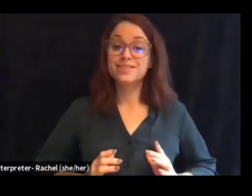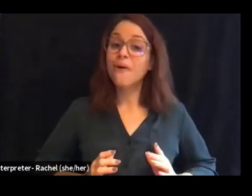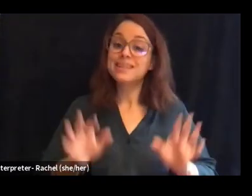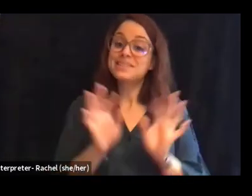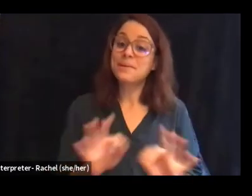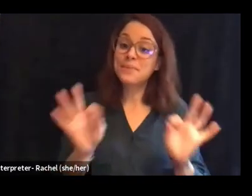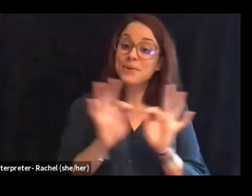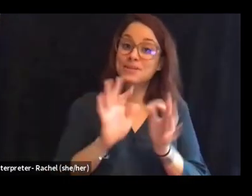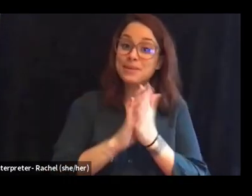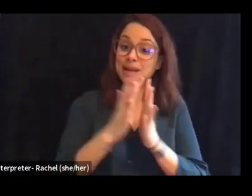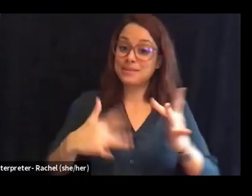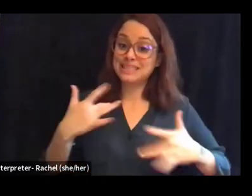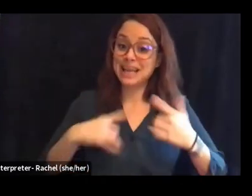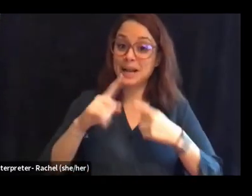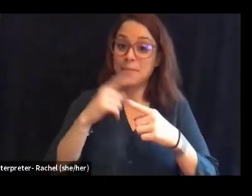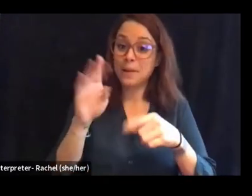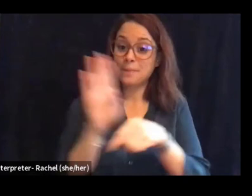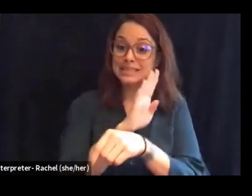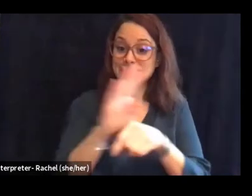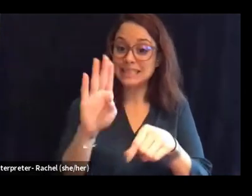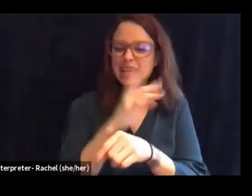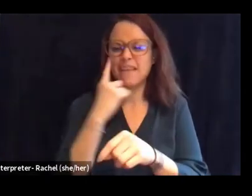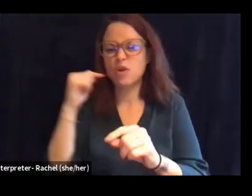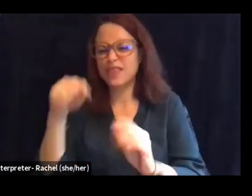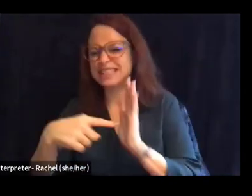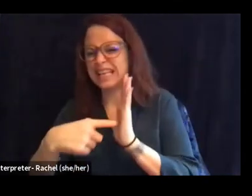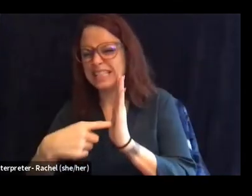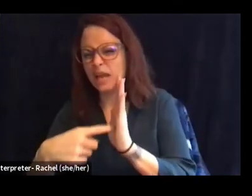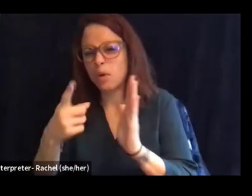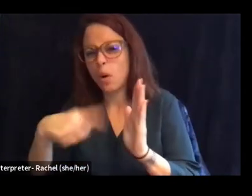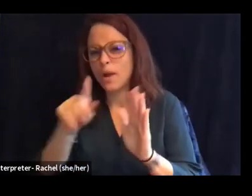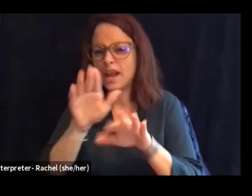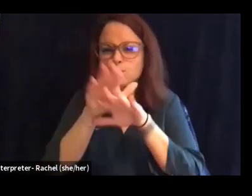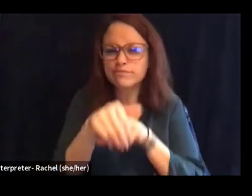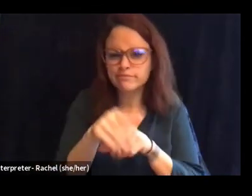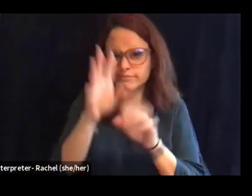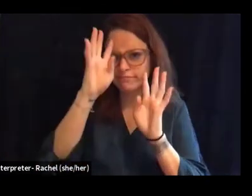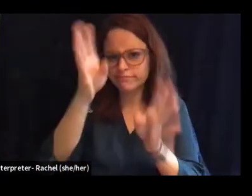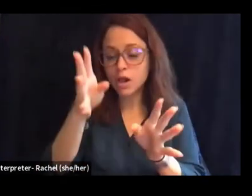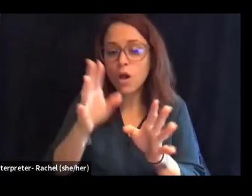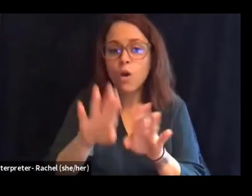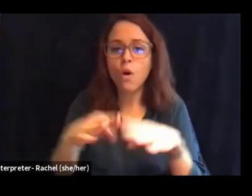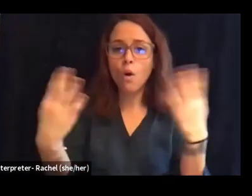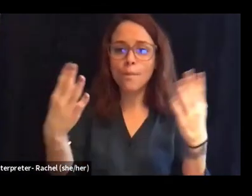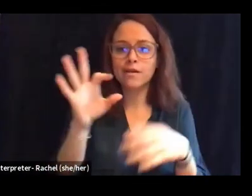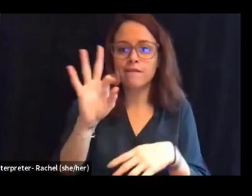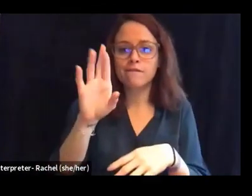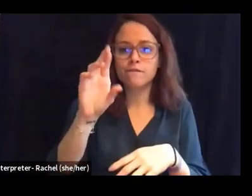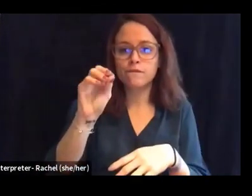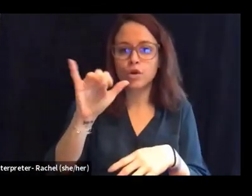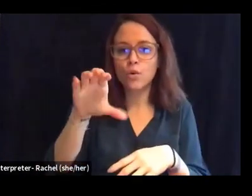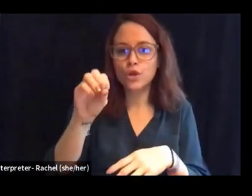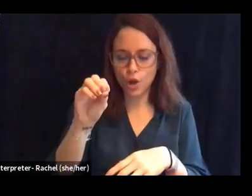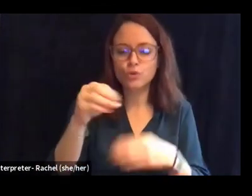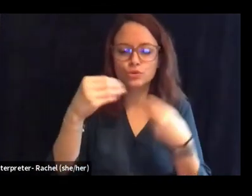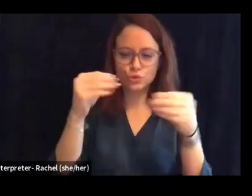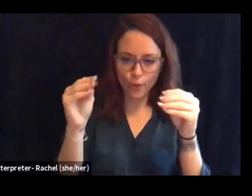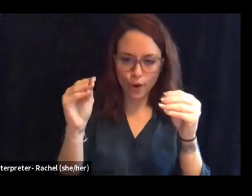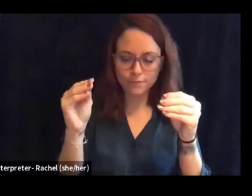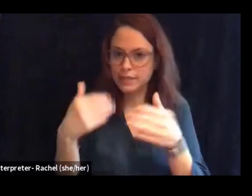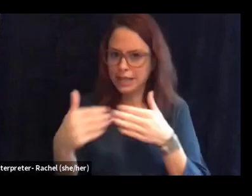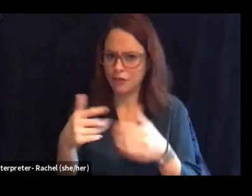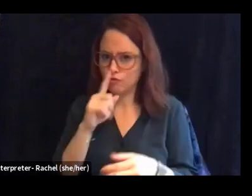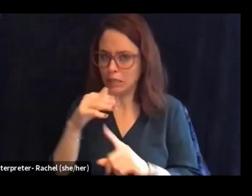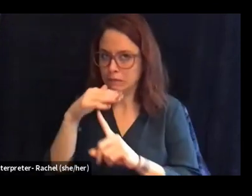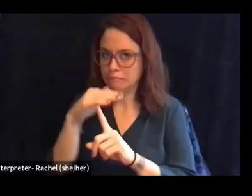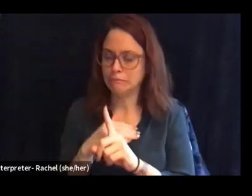in this case, we're all excited about opening up our frozen yogurt store, even though it's probably about 25 degrees here in New York, you're